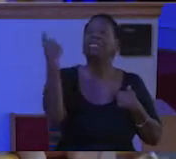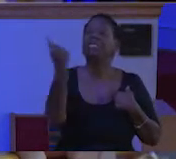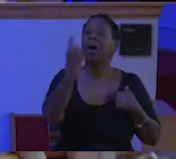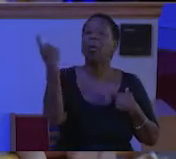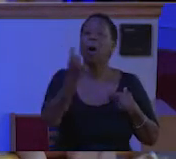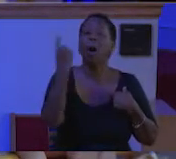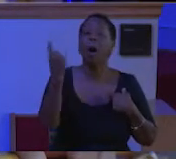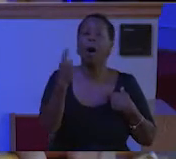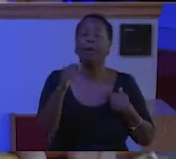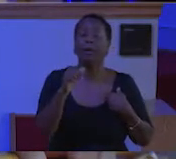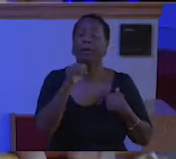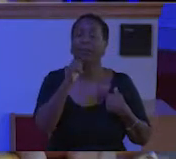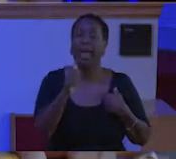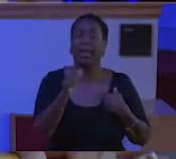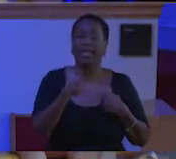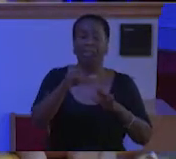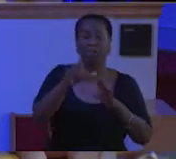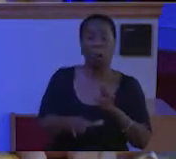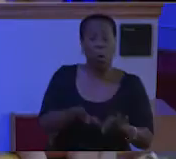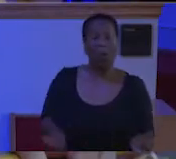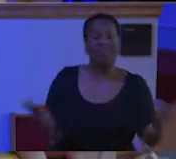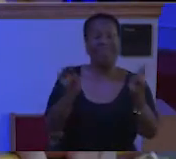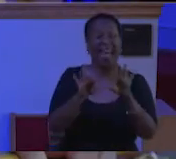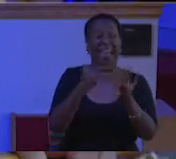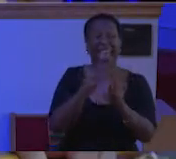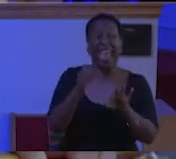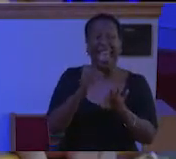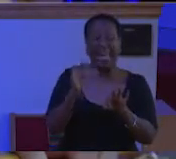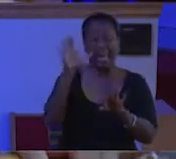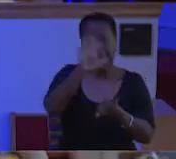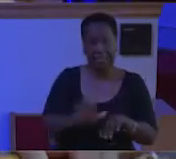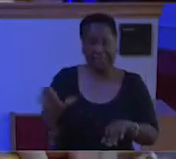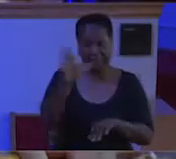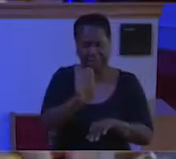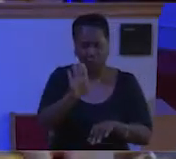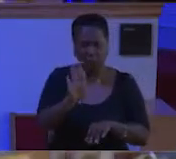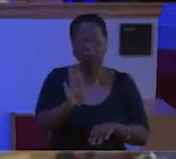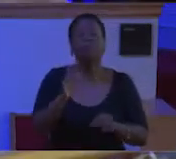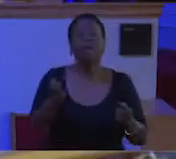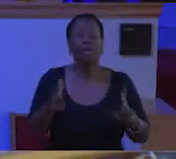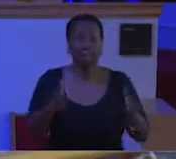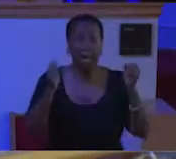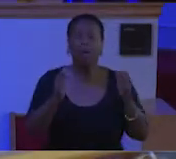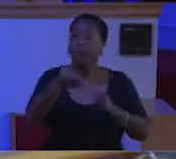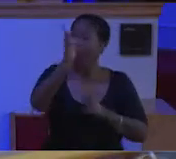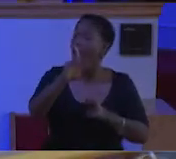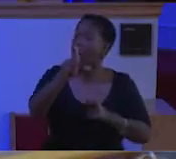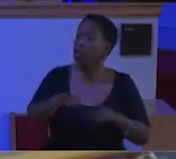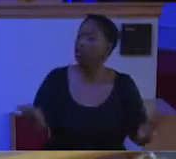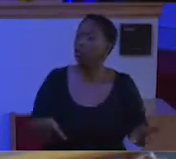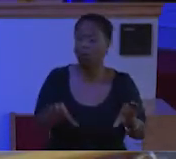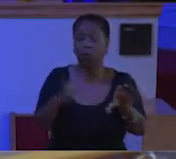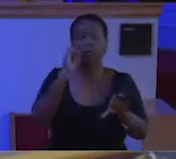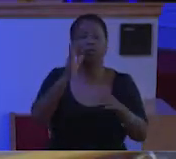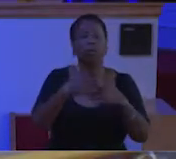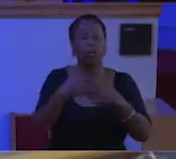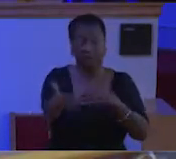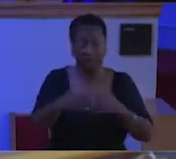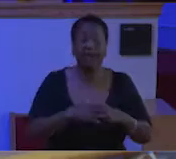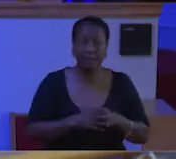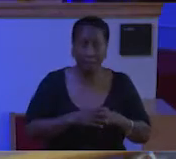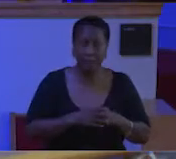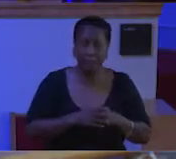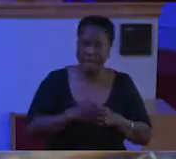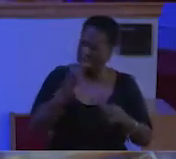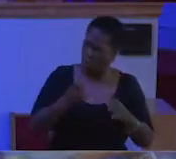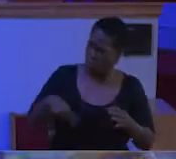someone that is of low value and estimation, then certainly God ought to do it for the rest of y'all. When